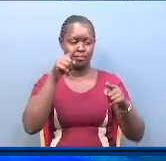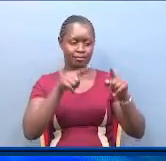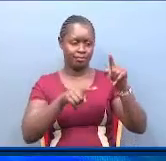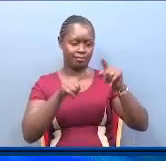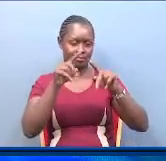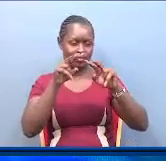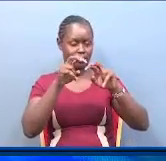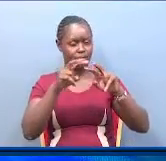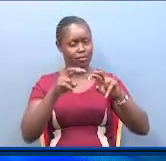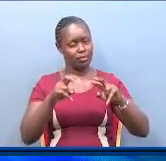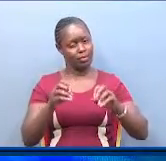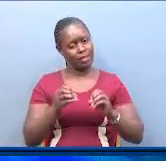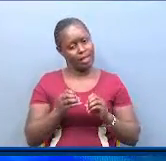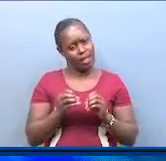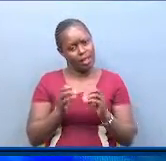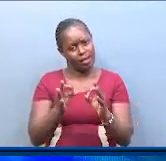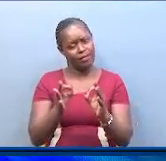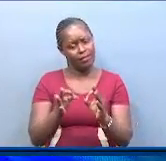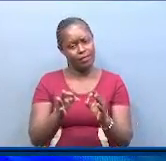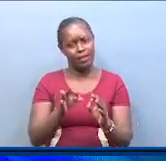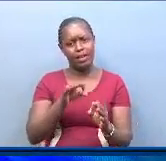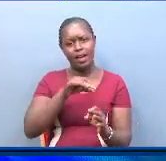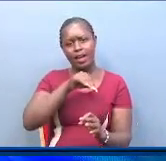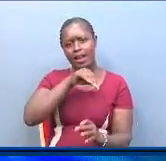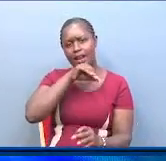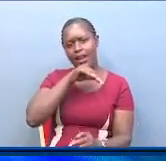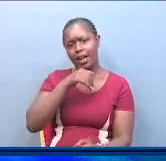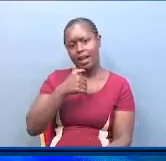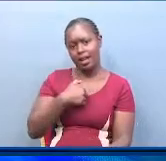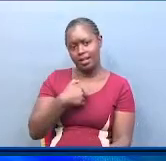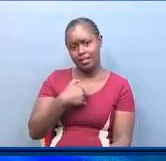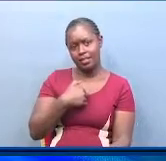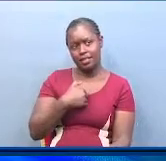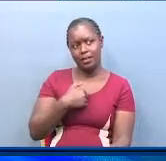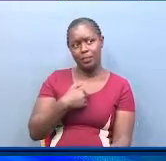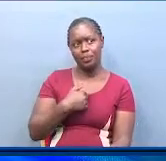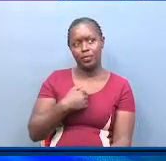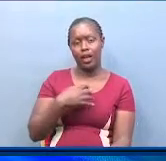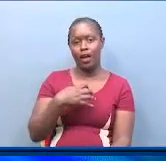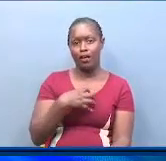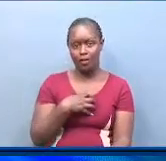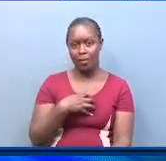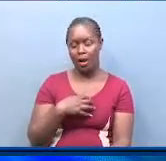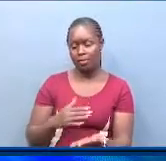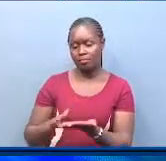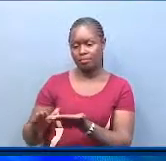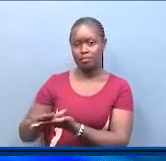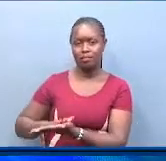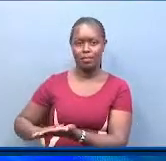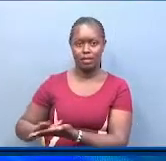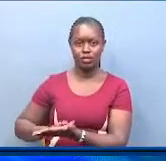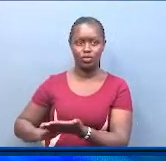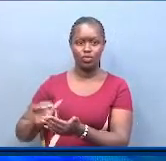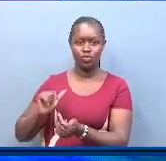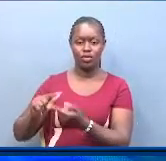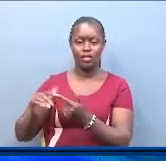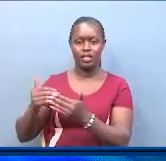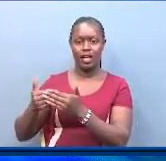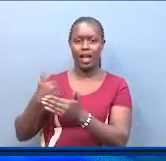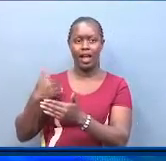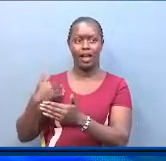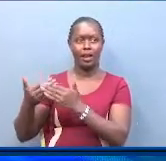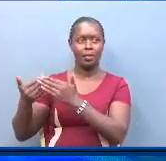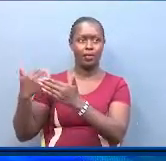check whether Raila still has the former basis that he had. And I